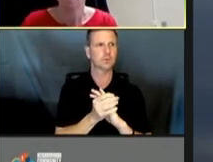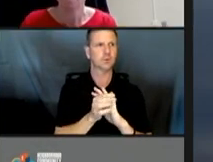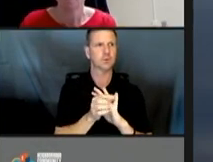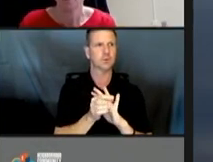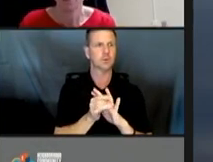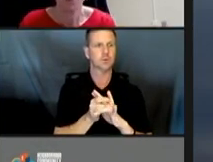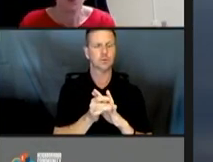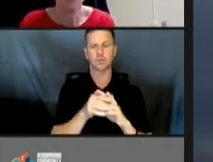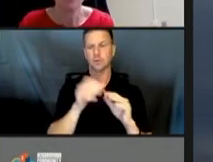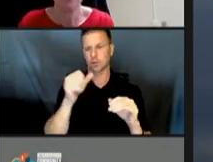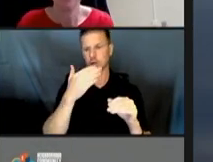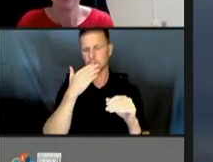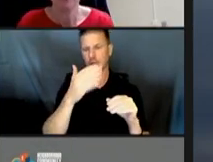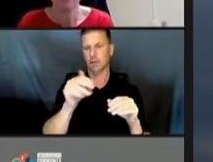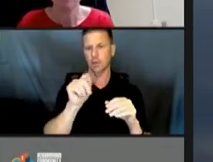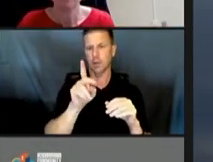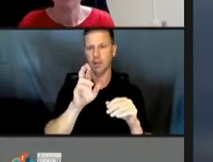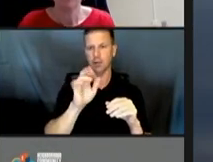Yes, thank you, Adrian.